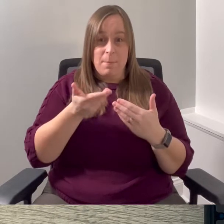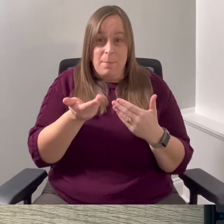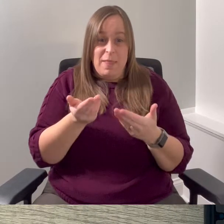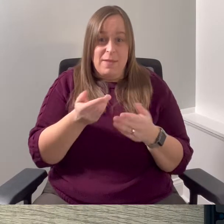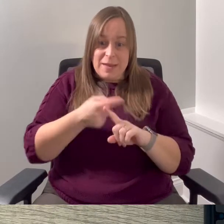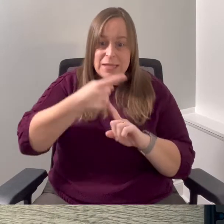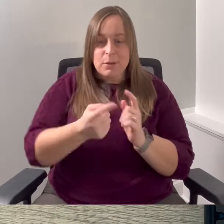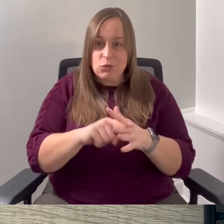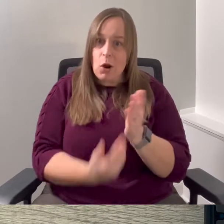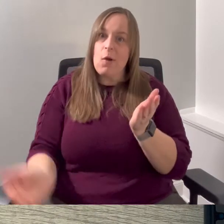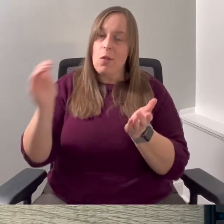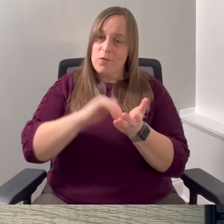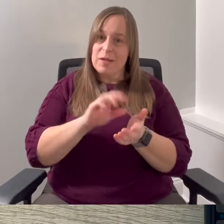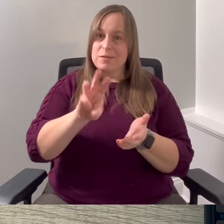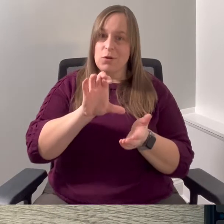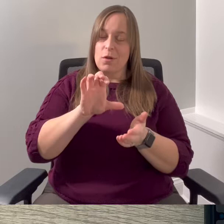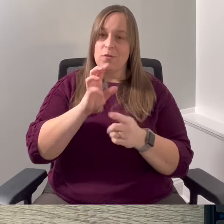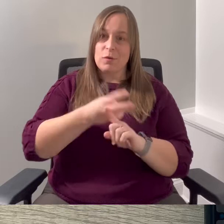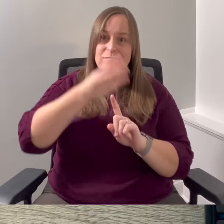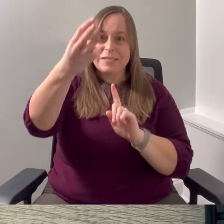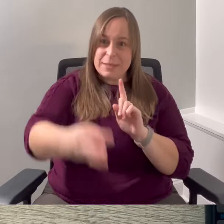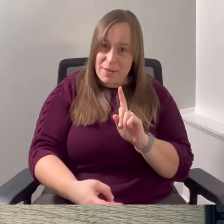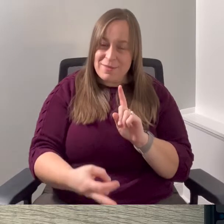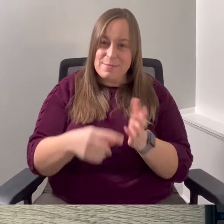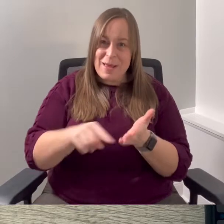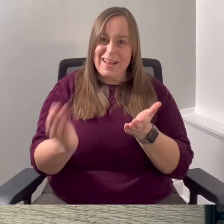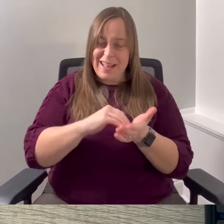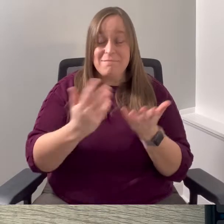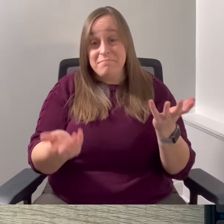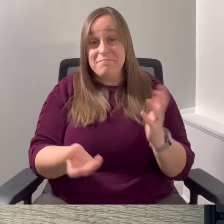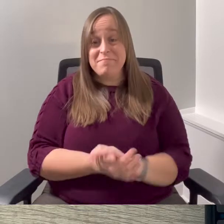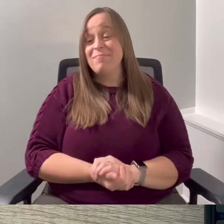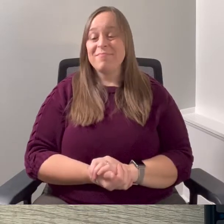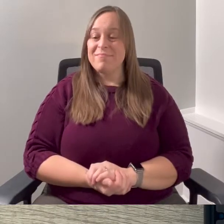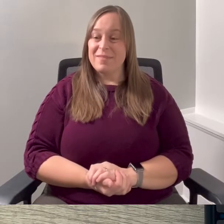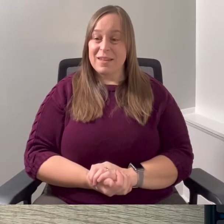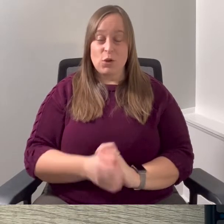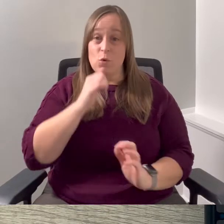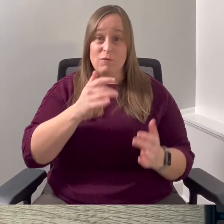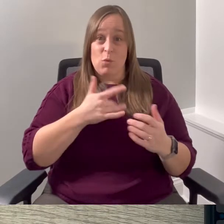saving for it again, and you won't have to worry about it.